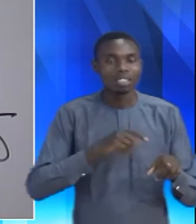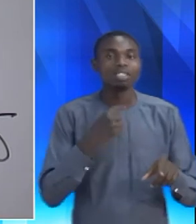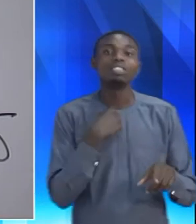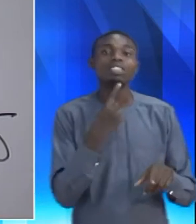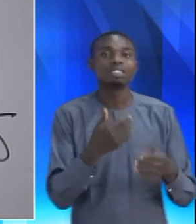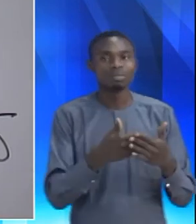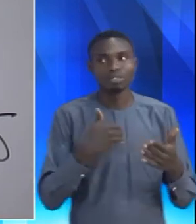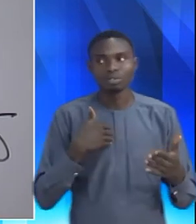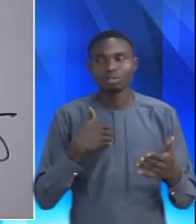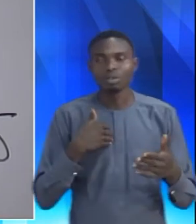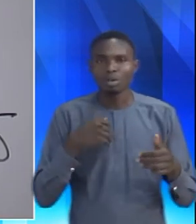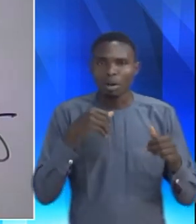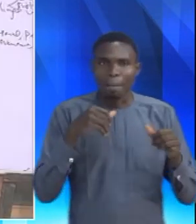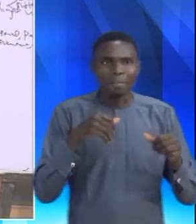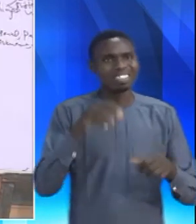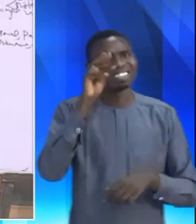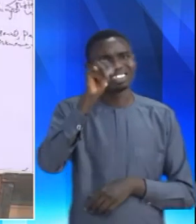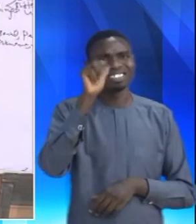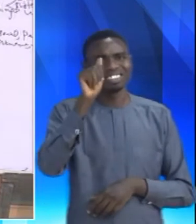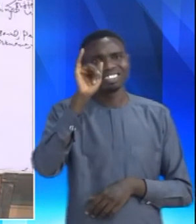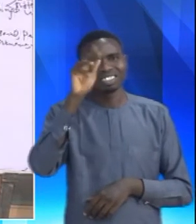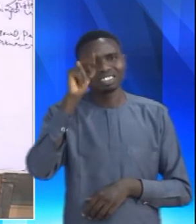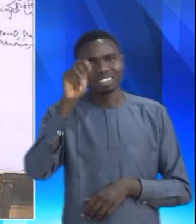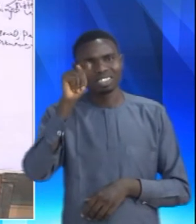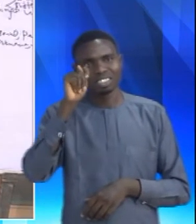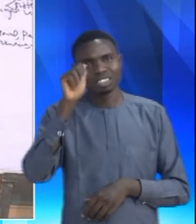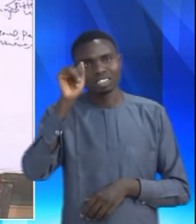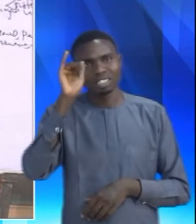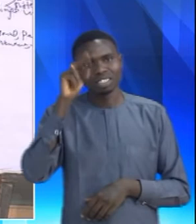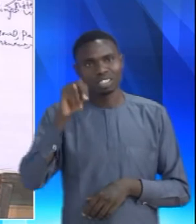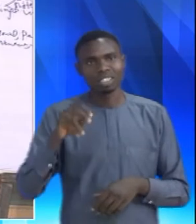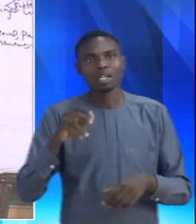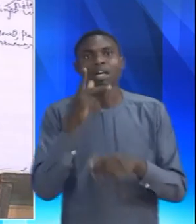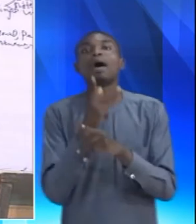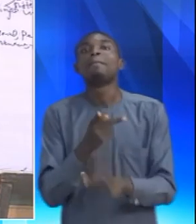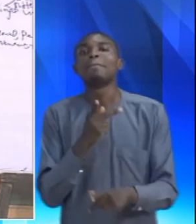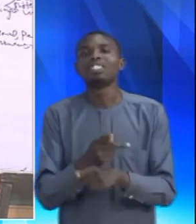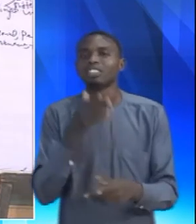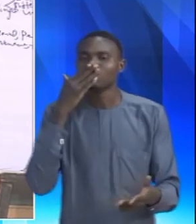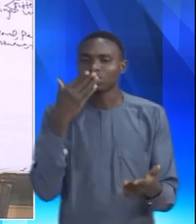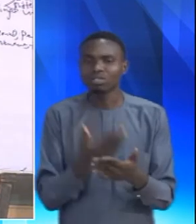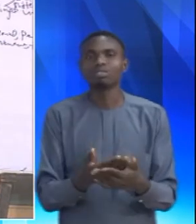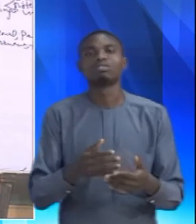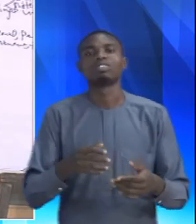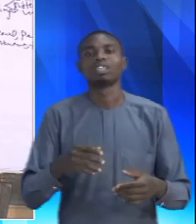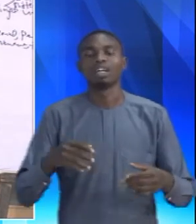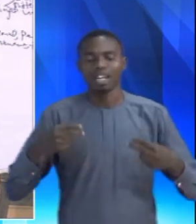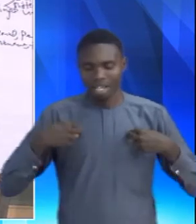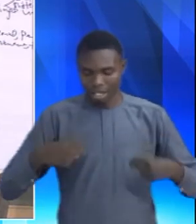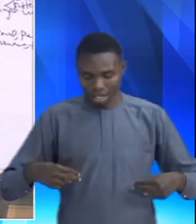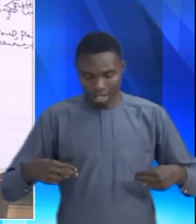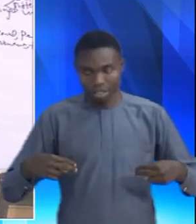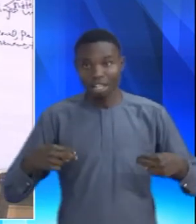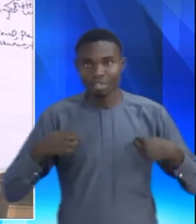maintain good personal hygiene. Don't roam in the street. Do not go out unless it is necessary for you to do what? To